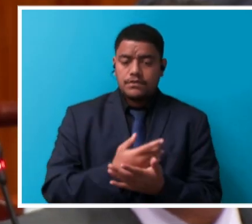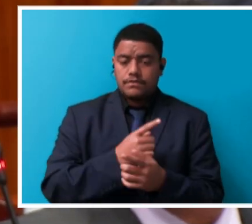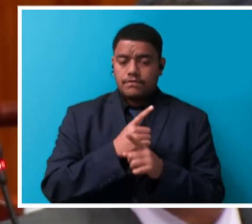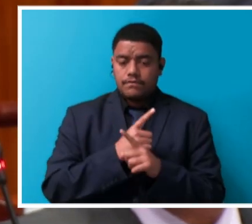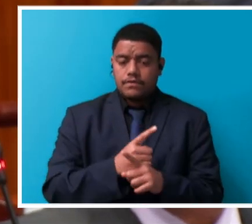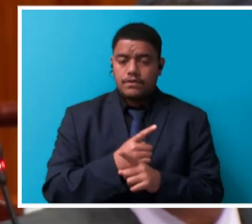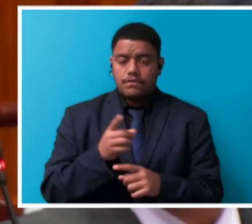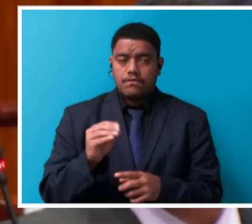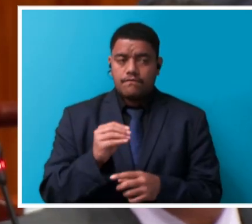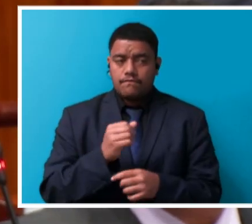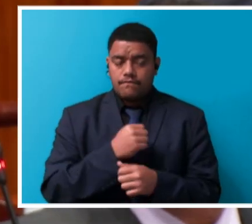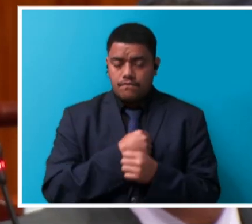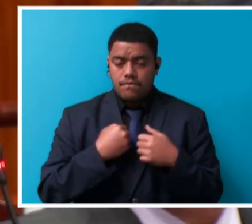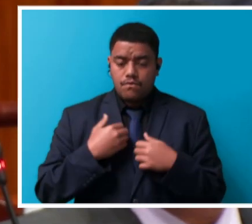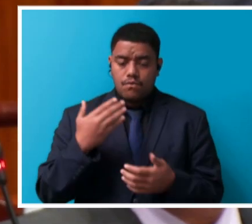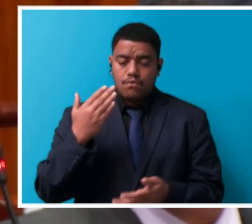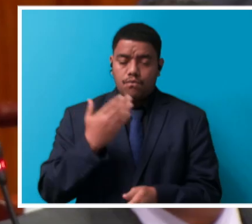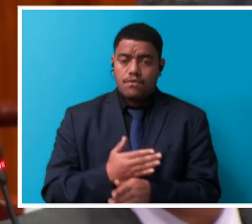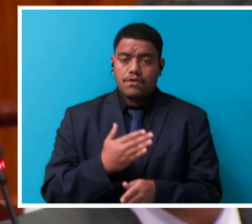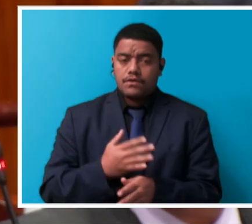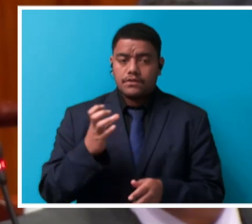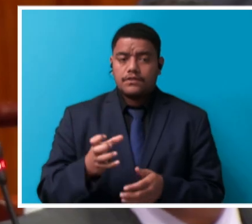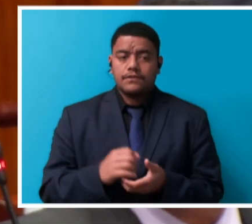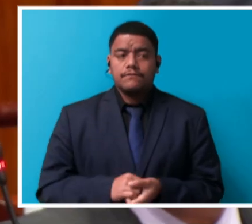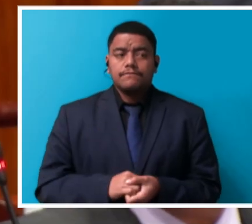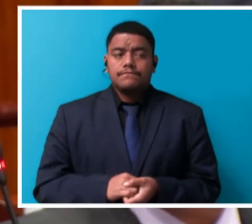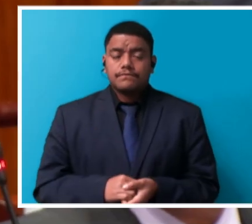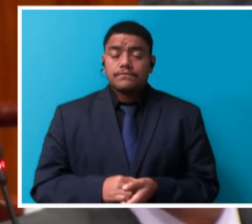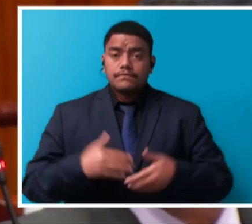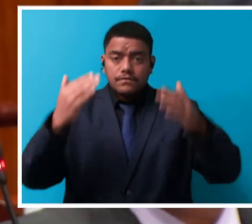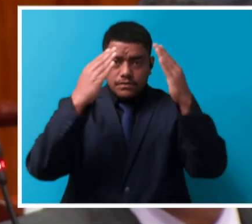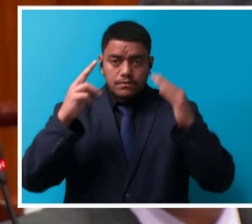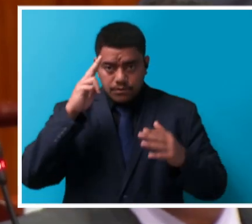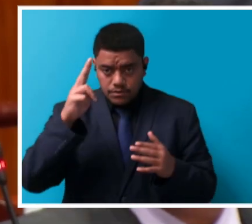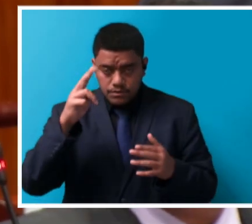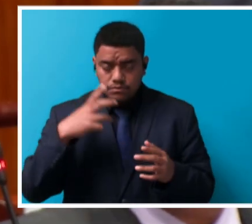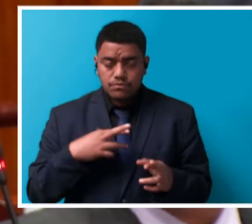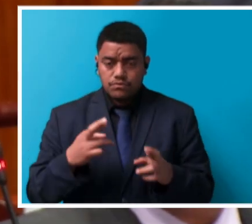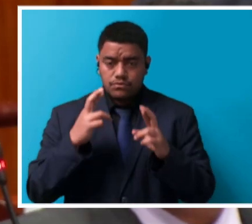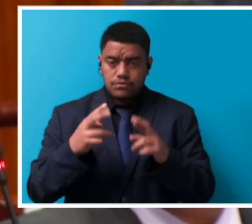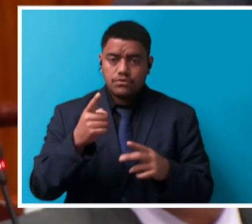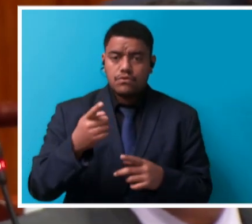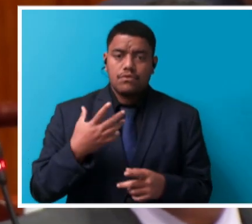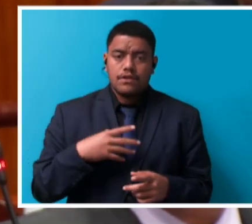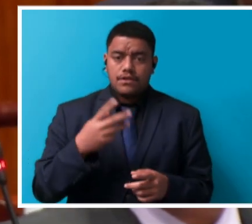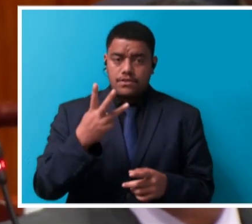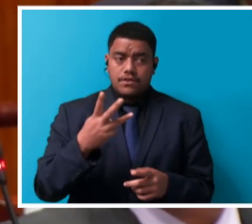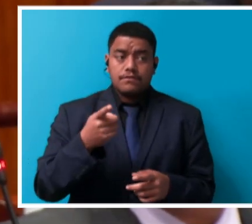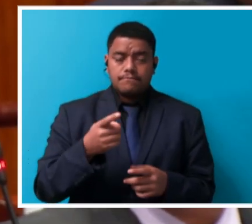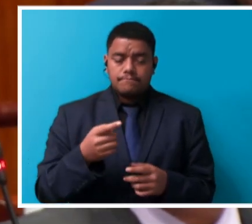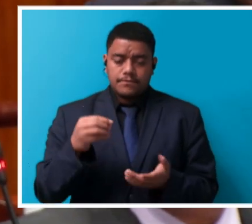welfare of our Fijian workers. Mr. Speaker, sir, I also wish to acknowledge the 3 country liaison officers